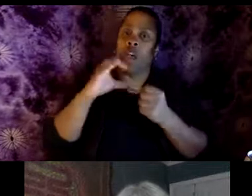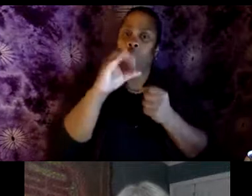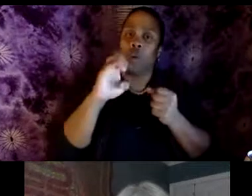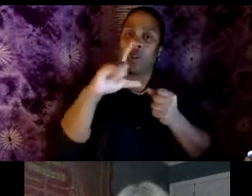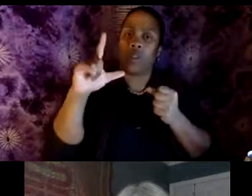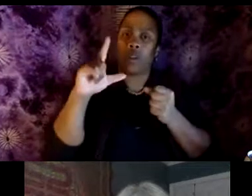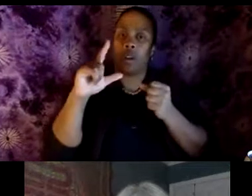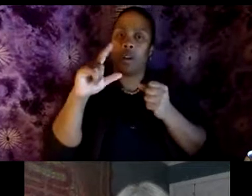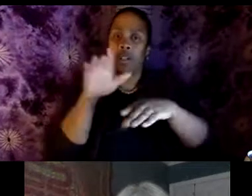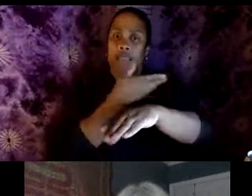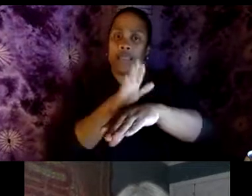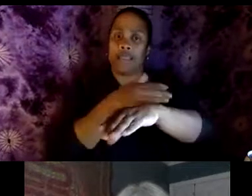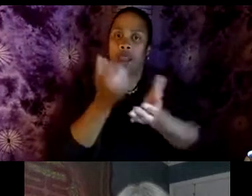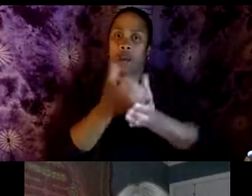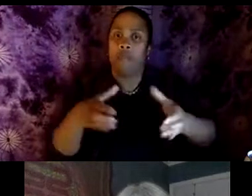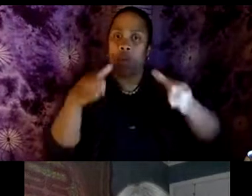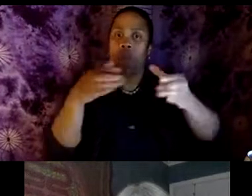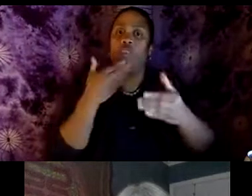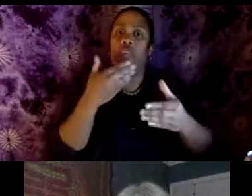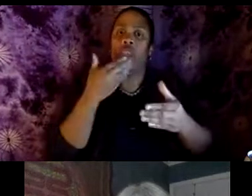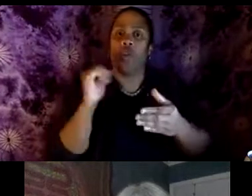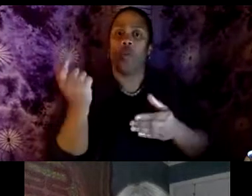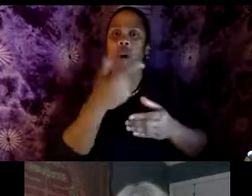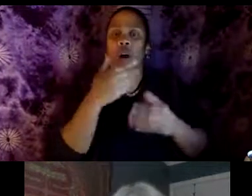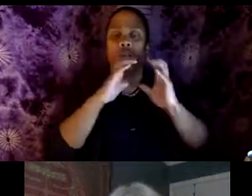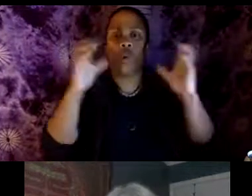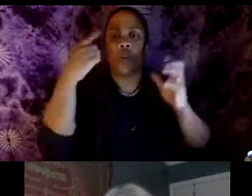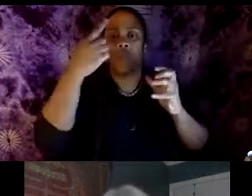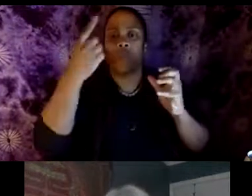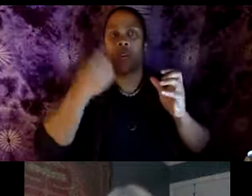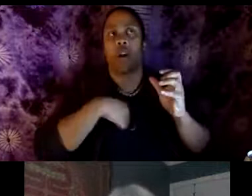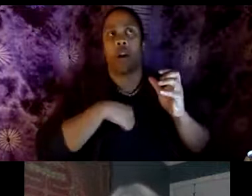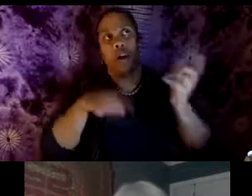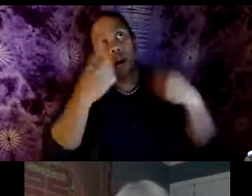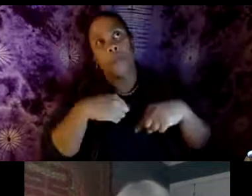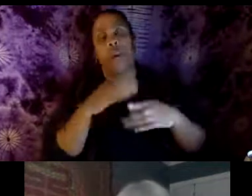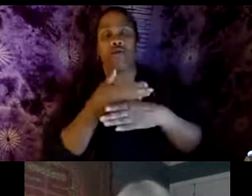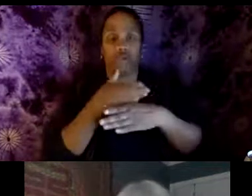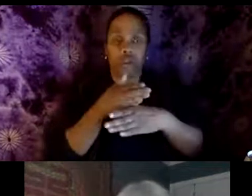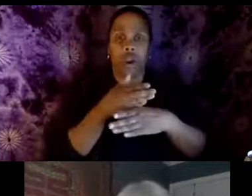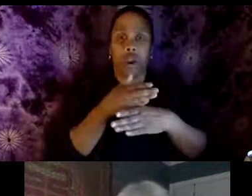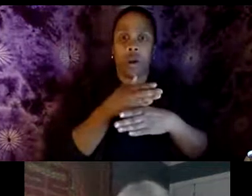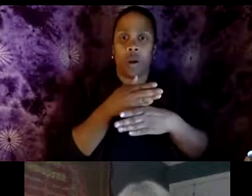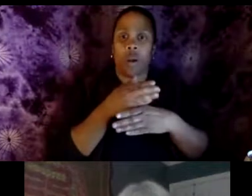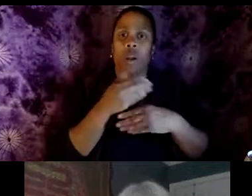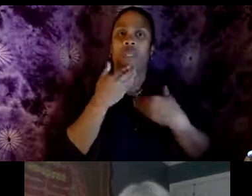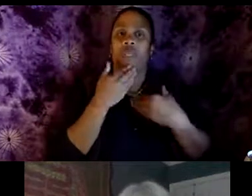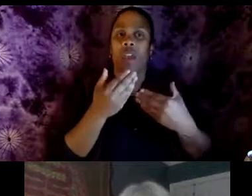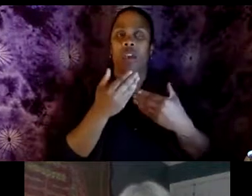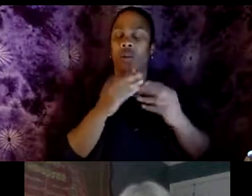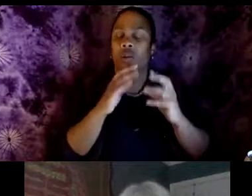you as well. Thank you all so much for coming, for sharing openly. Thank you very much to